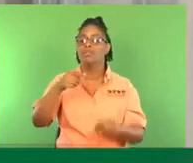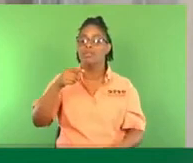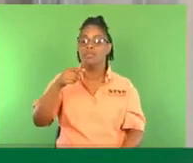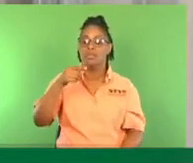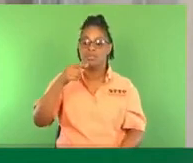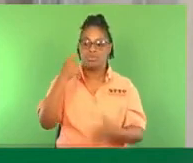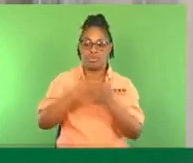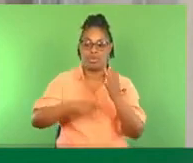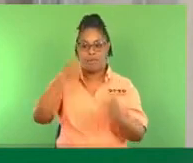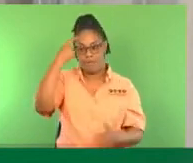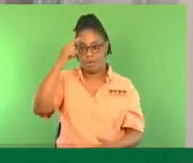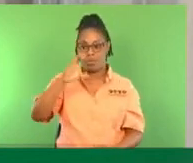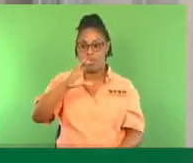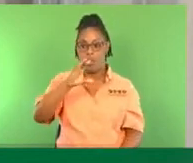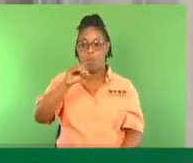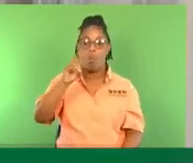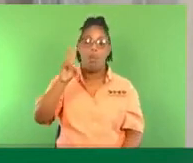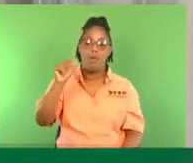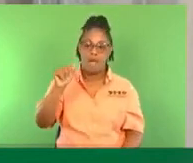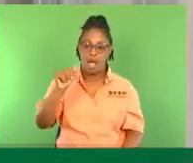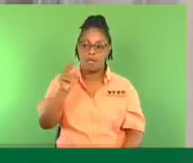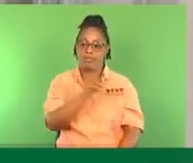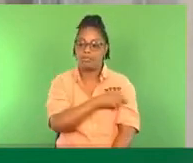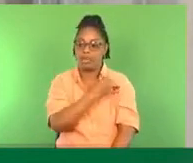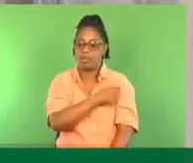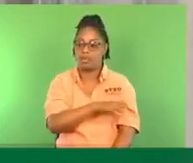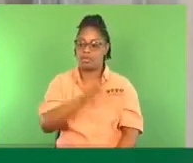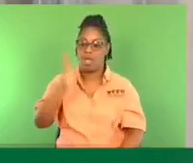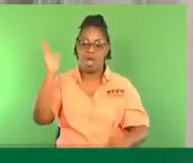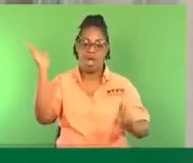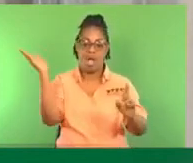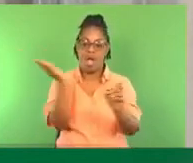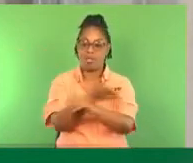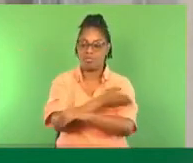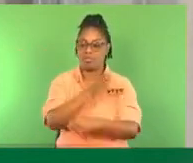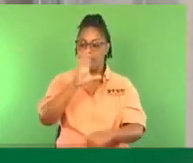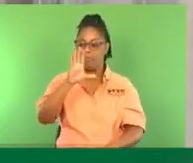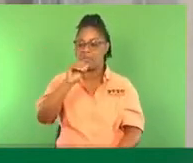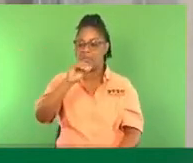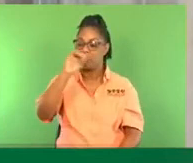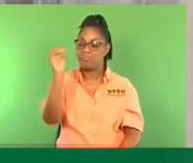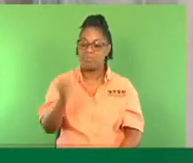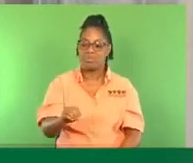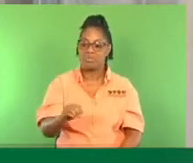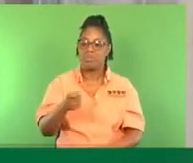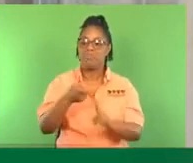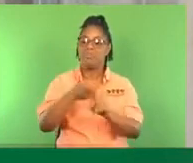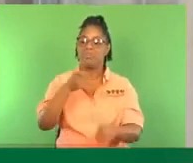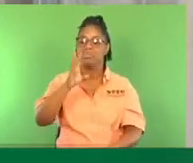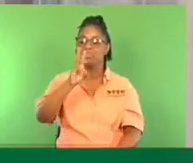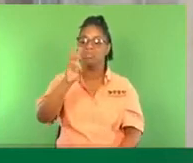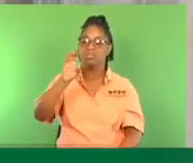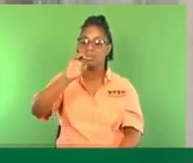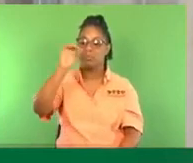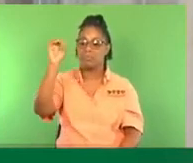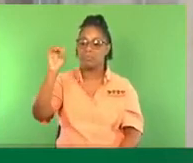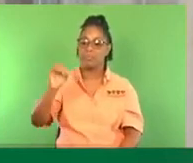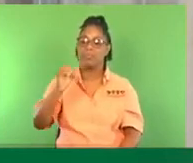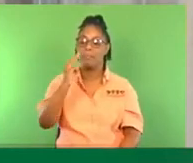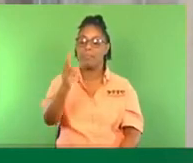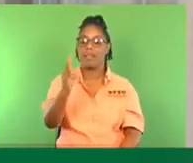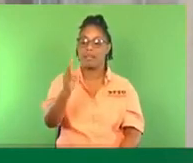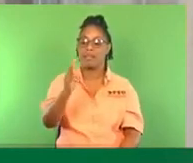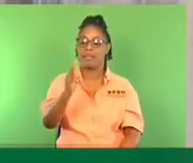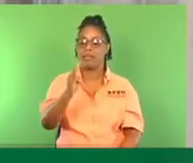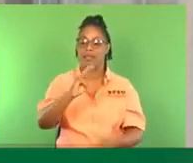by almost 50% compared to last year, from 66 million in 2023 to 34